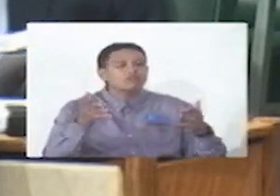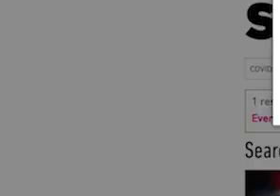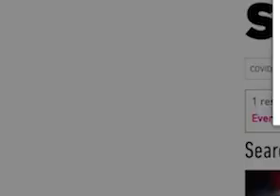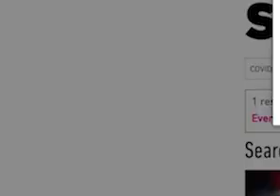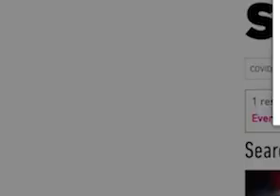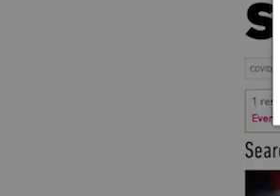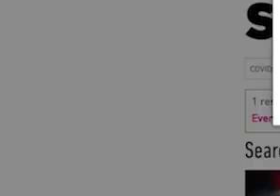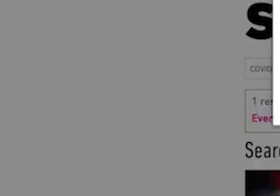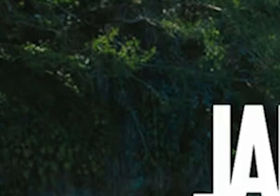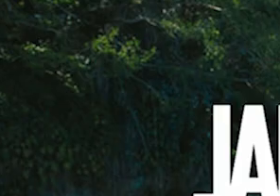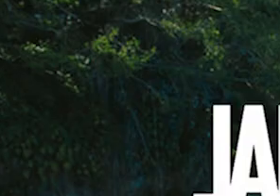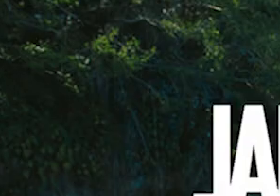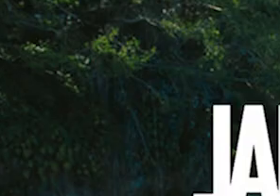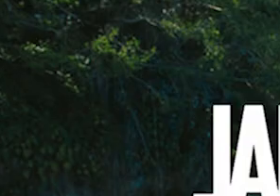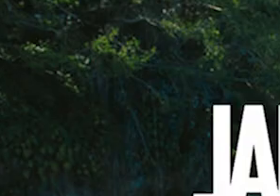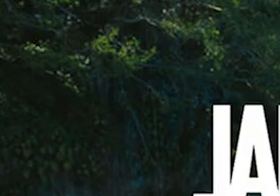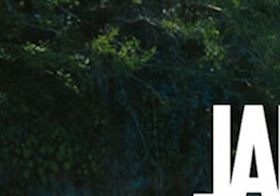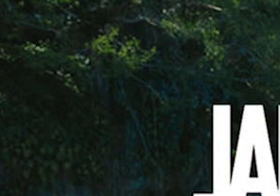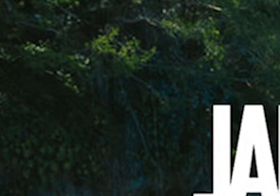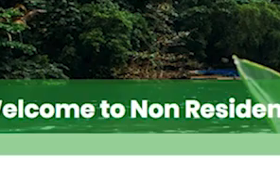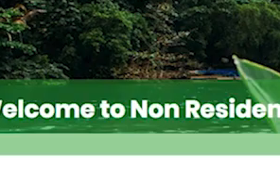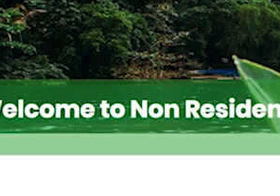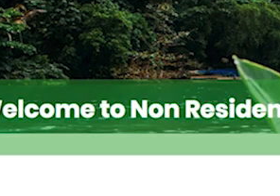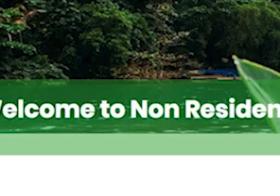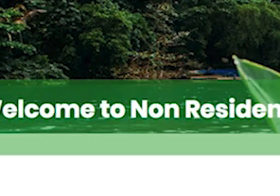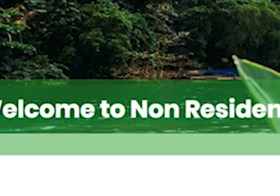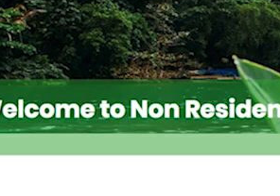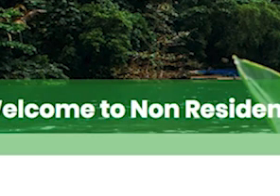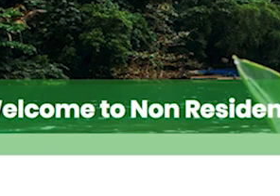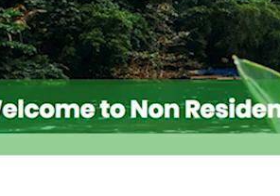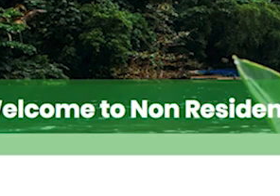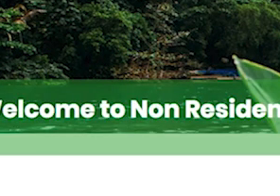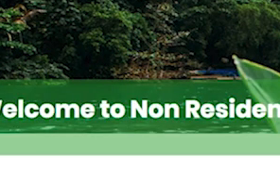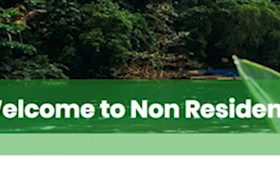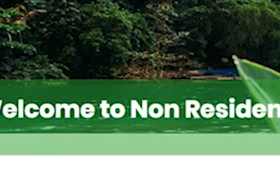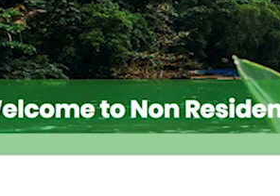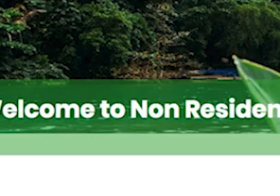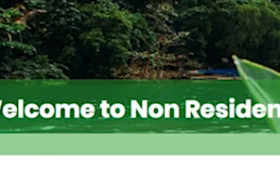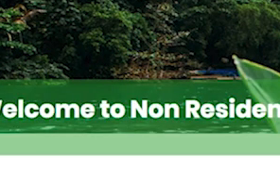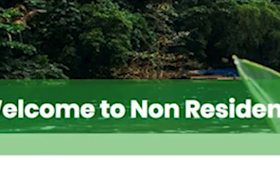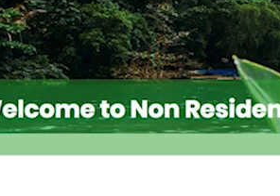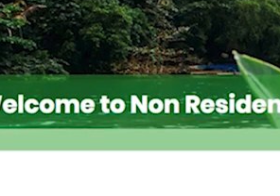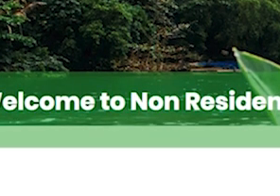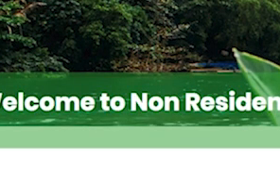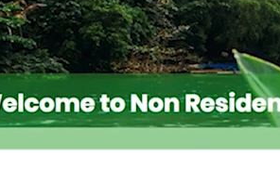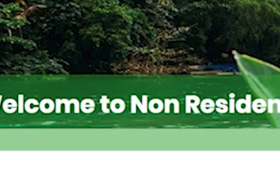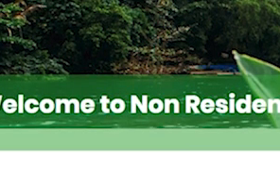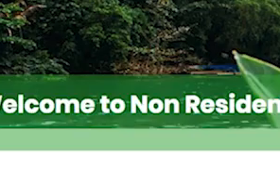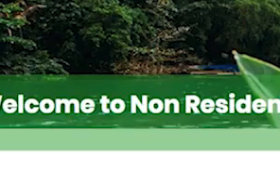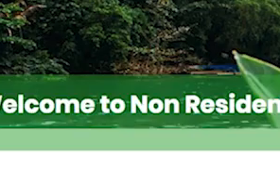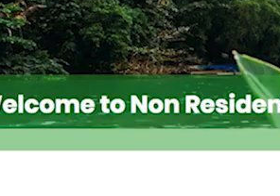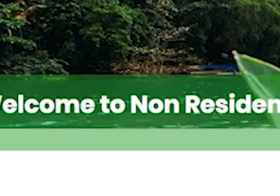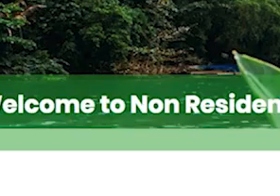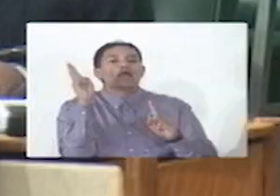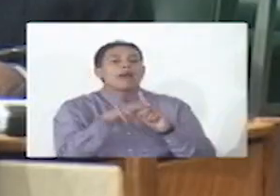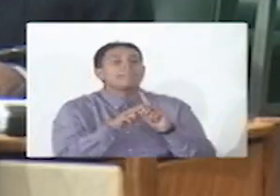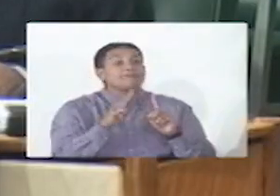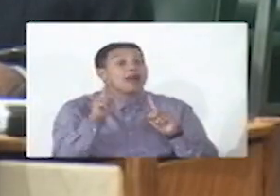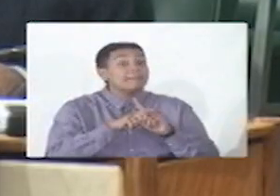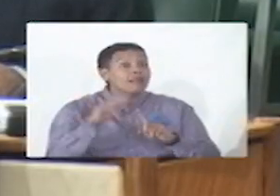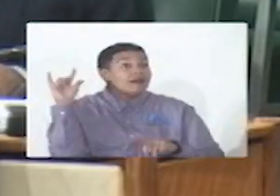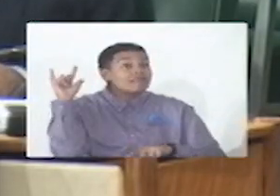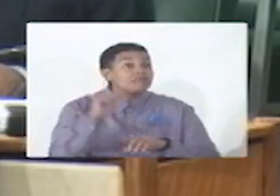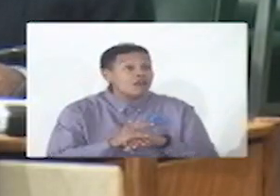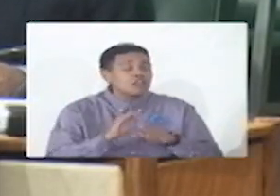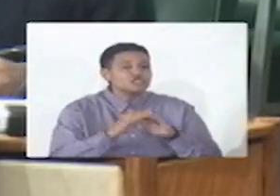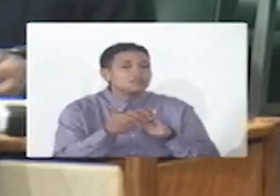quarantine. This system has now been introduced through visitjamaica.com as well, which allows non-residents to apply there. The